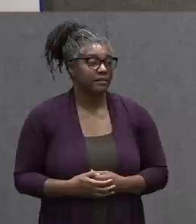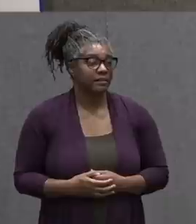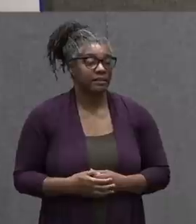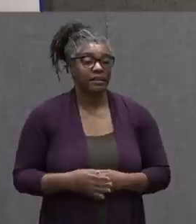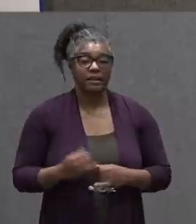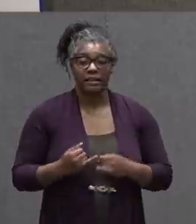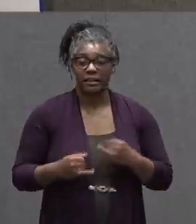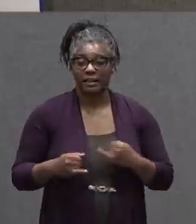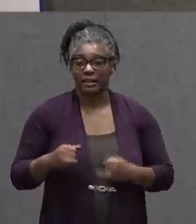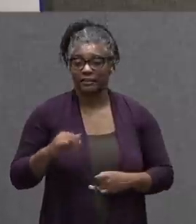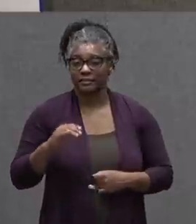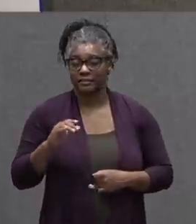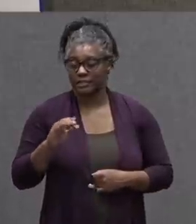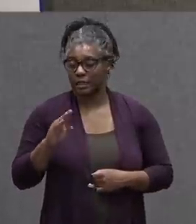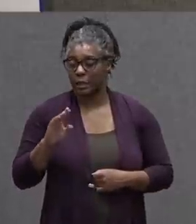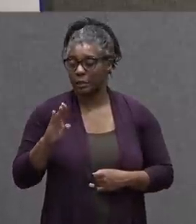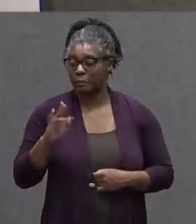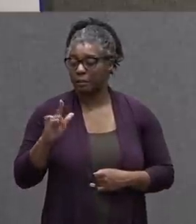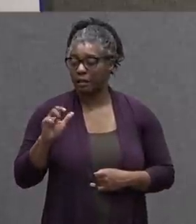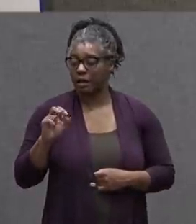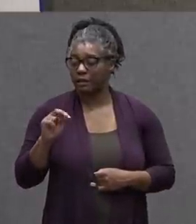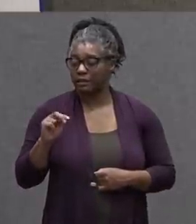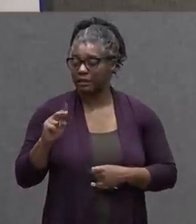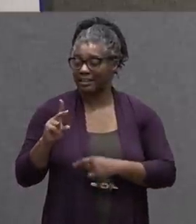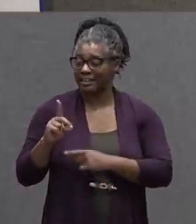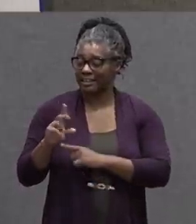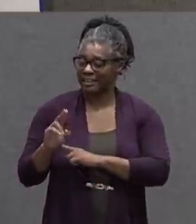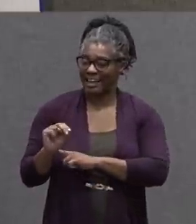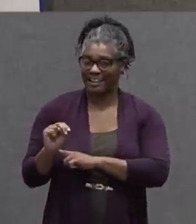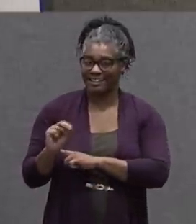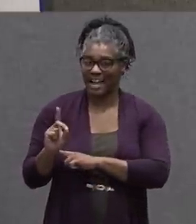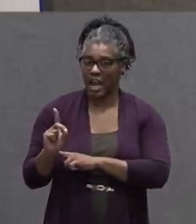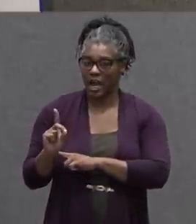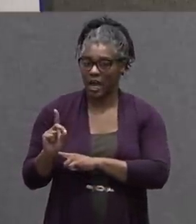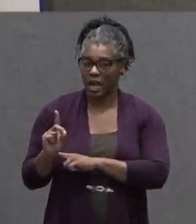Are you starting to remember some of this from school? I hope so.